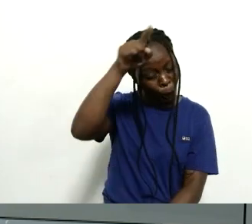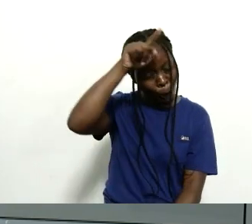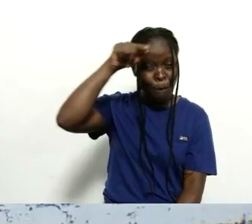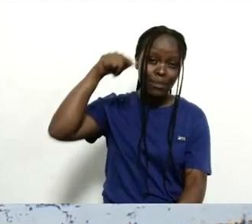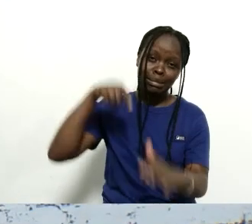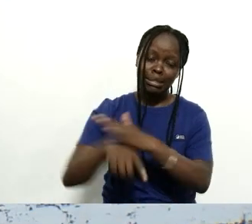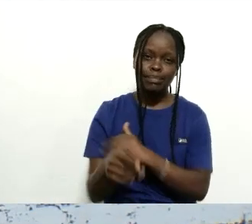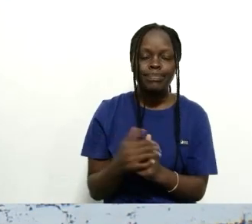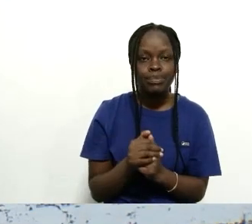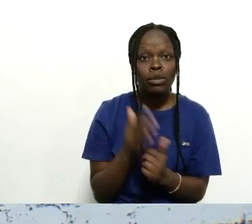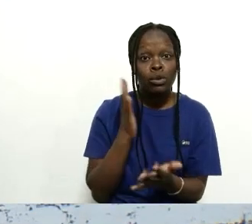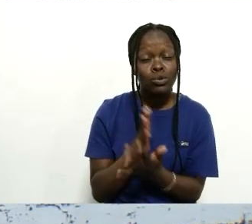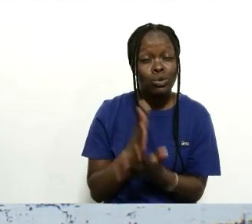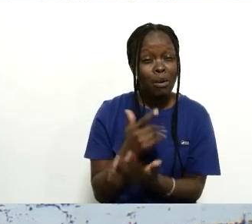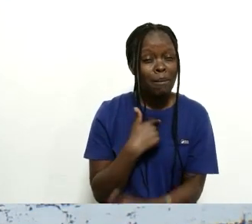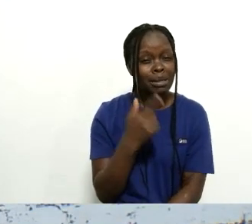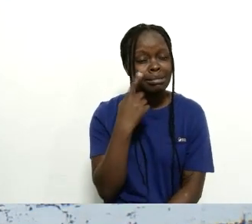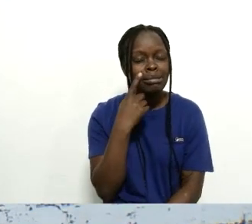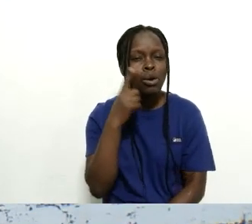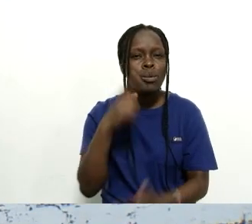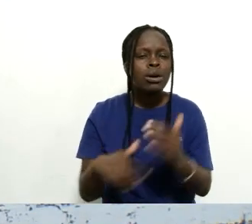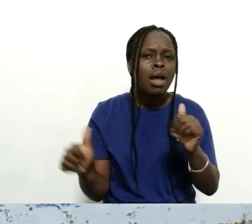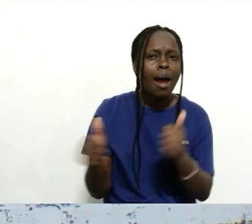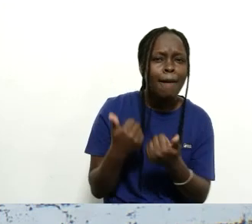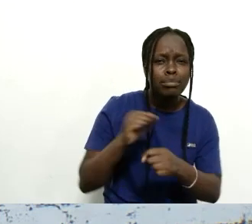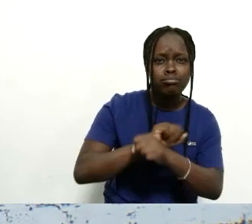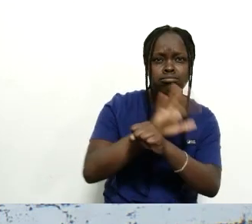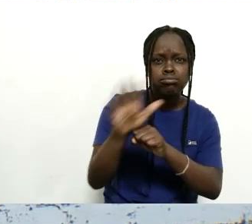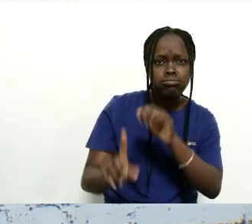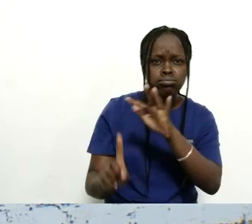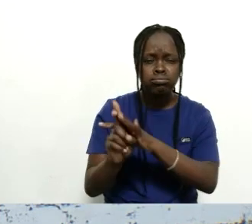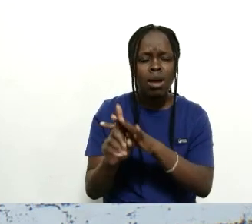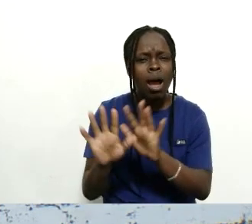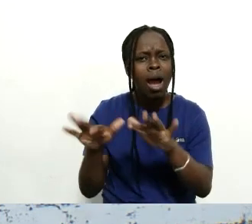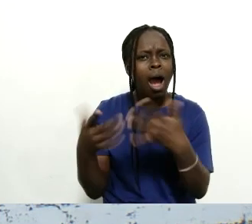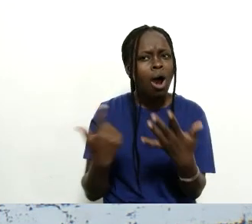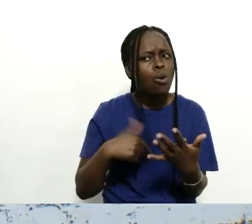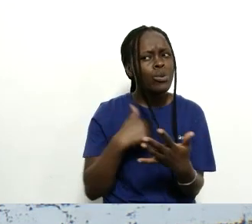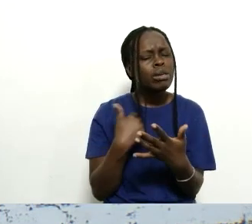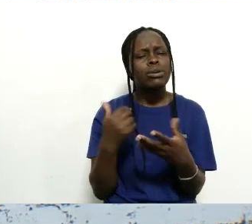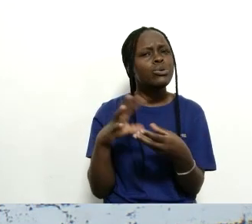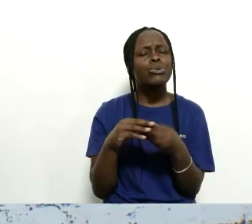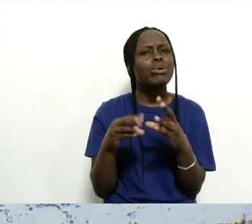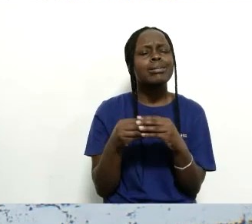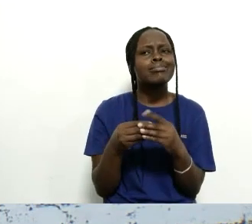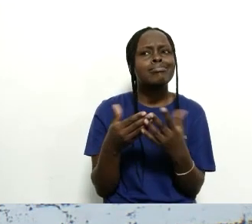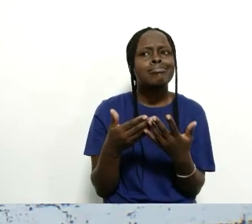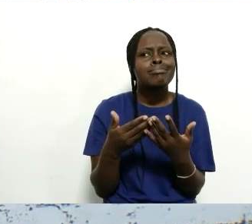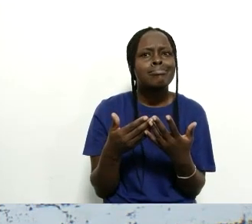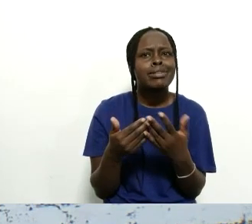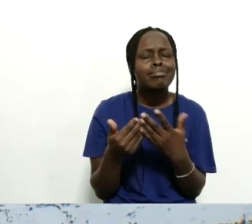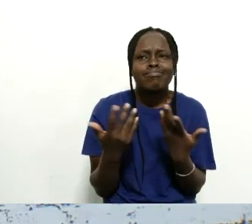the model to succeed, first, the capacity of the teachers has to be built.